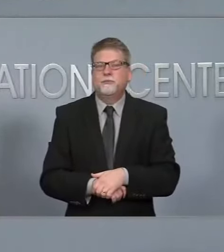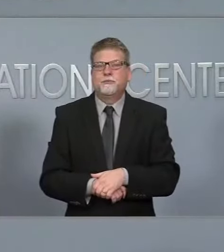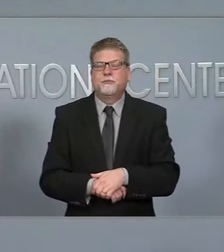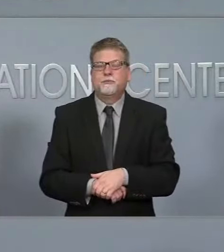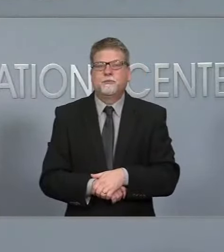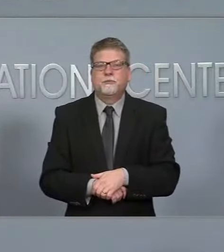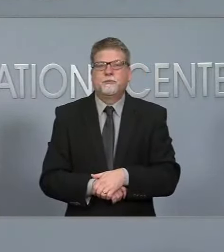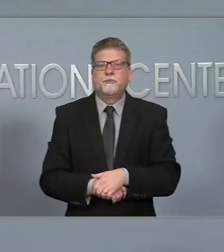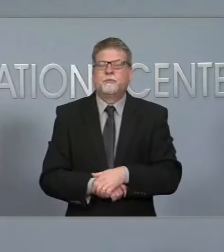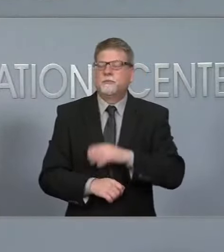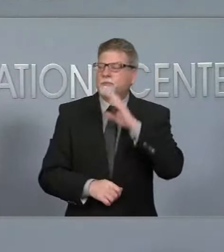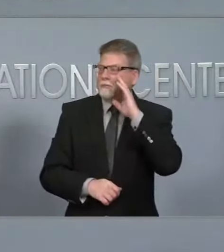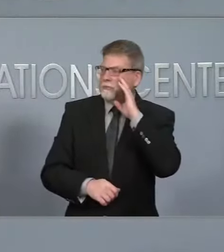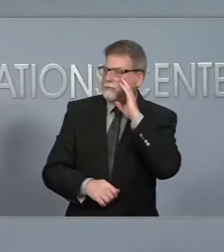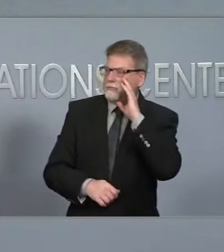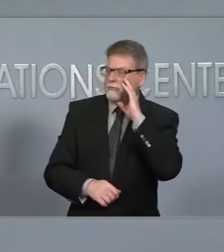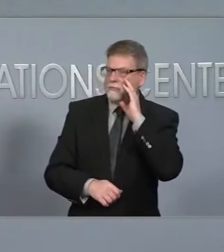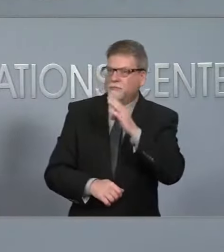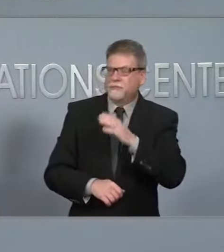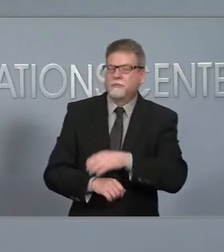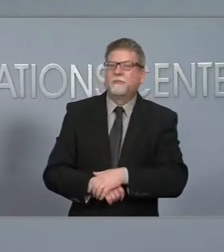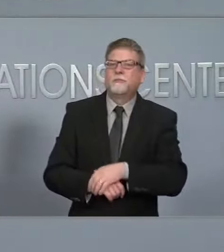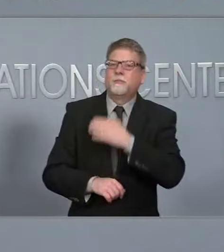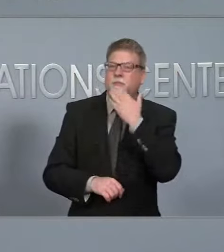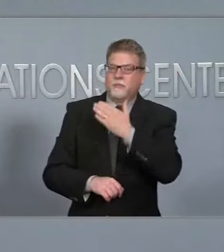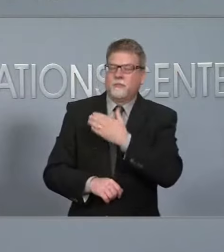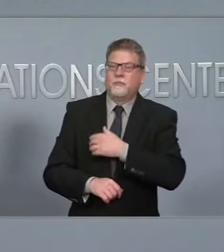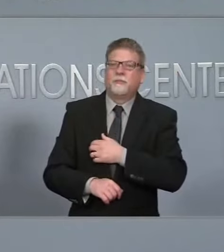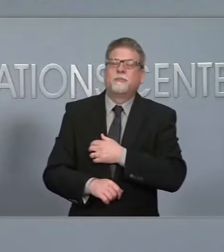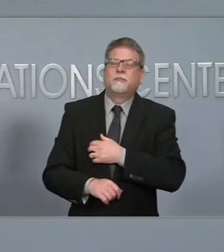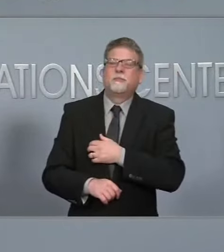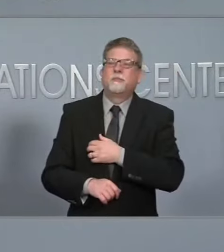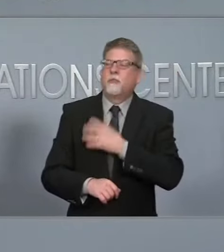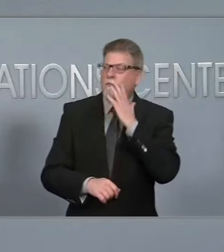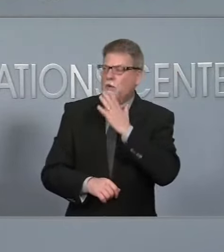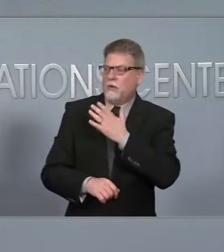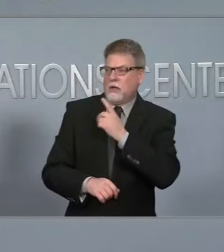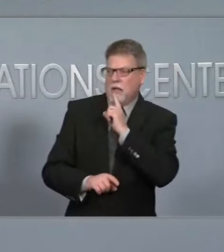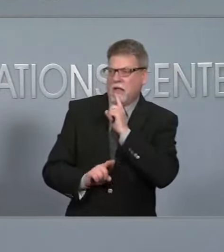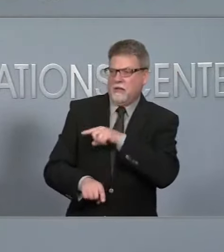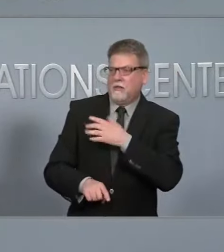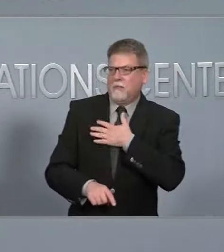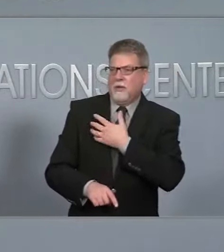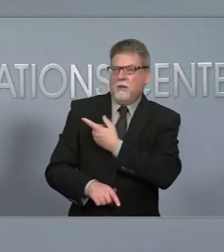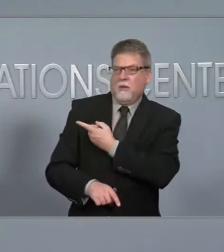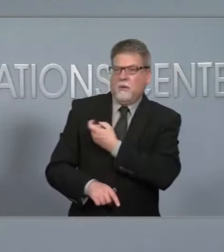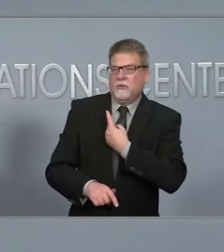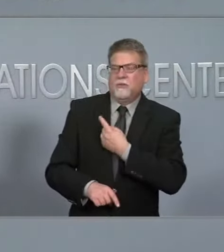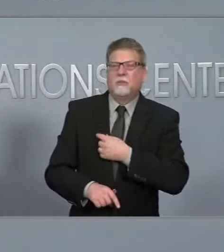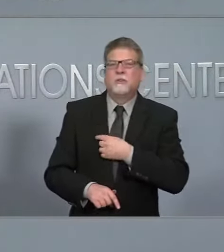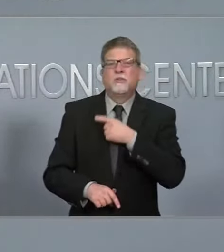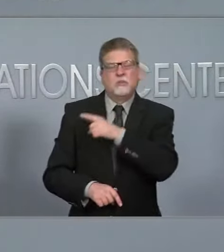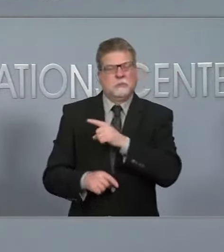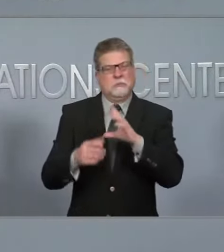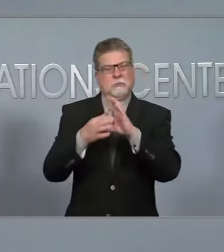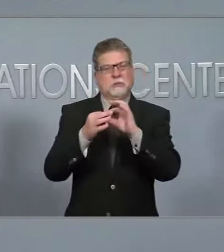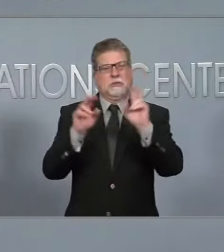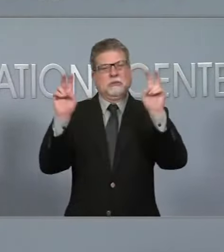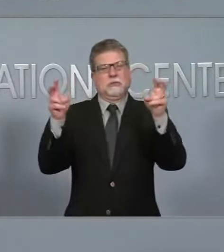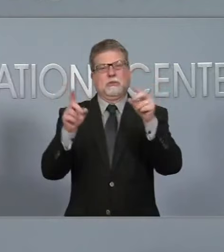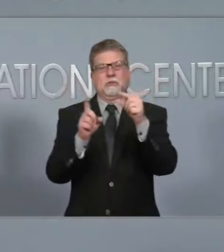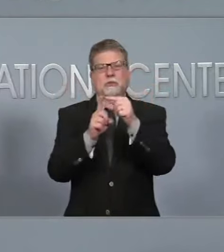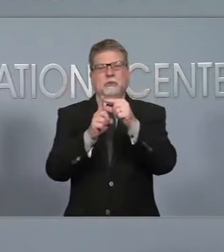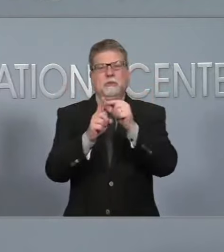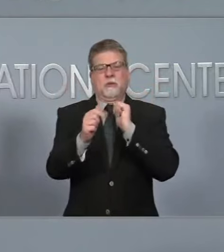Hi, thanks for taking my questions. I just have two. I've heard multiple mentions today of making sure people are up to date on their vaccines, which